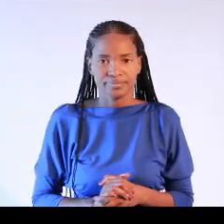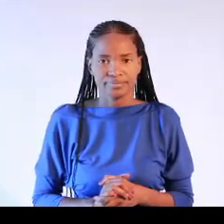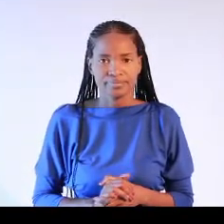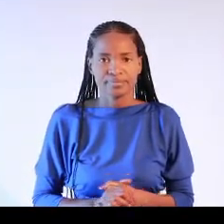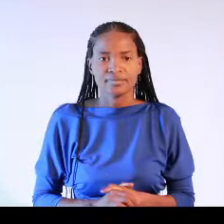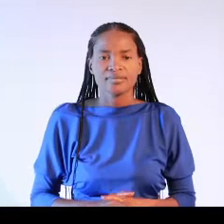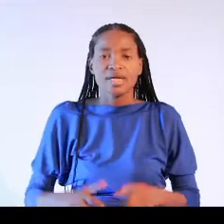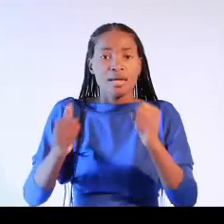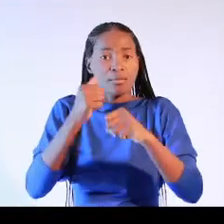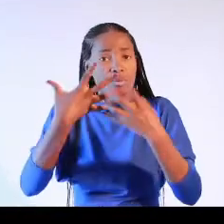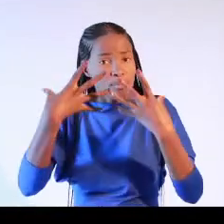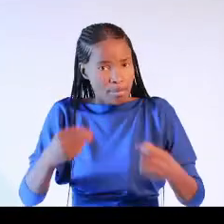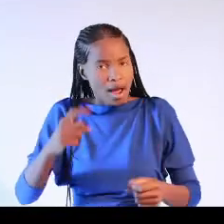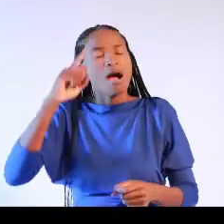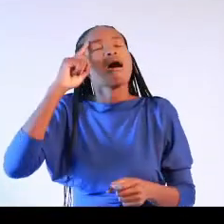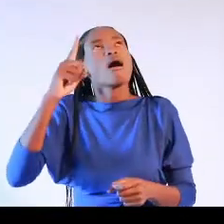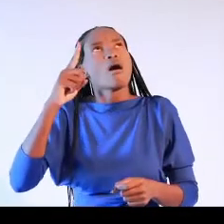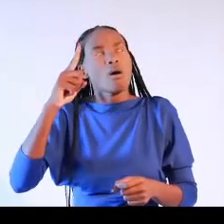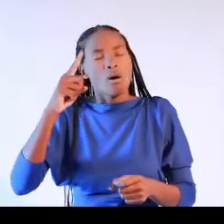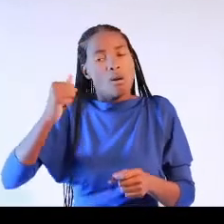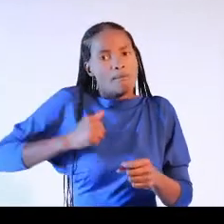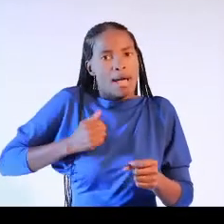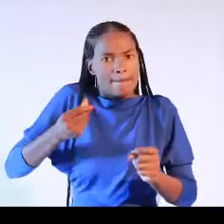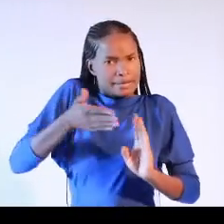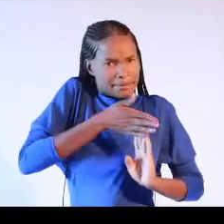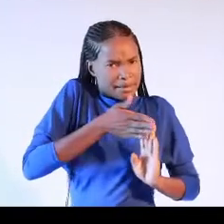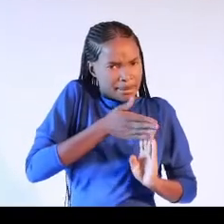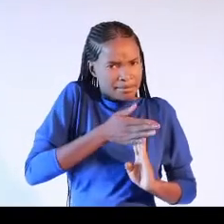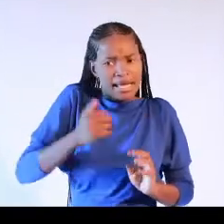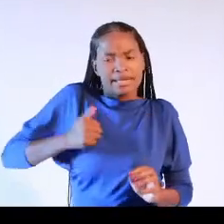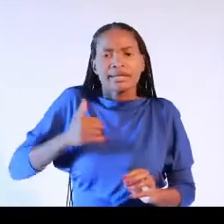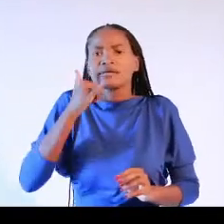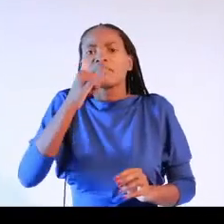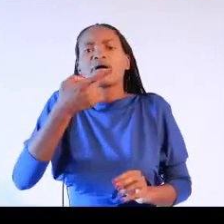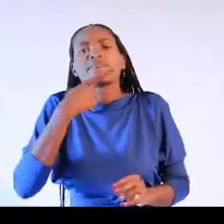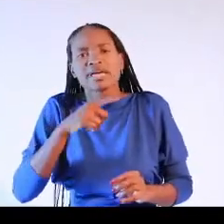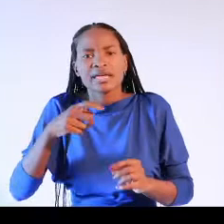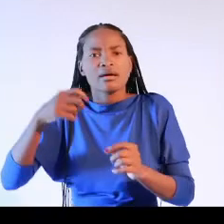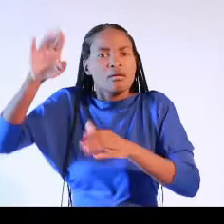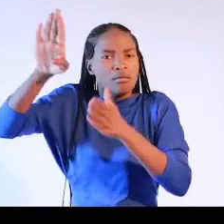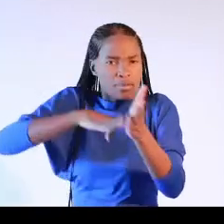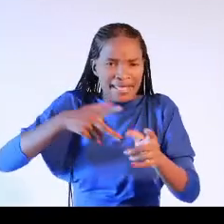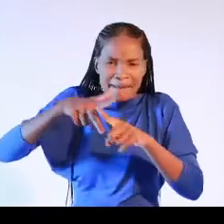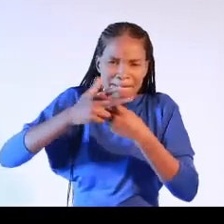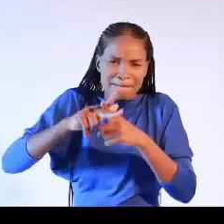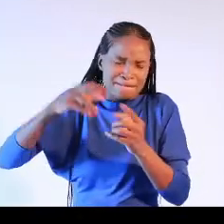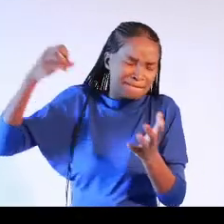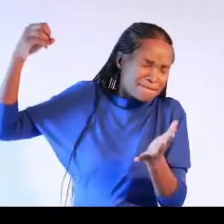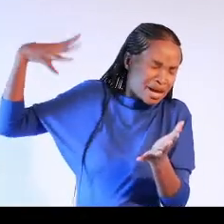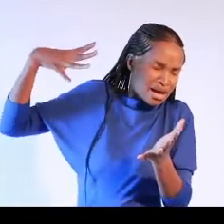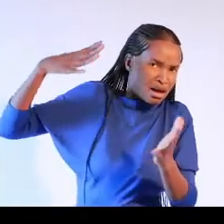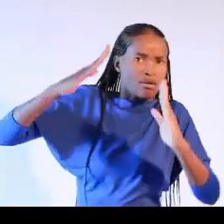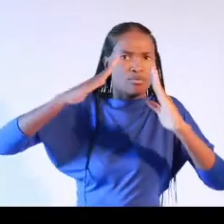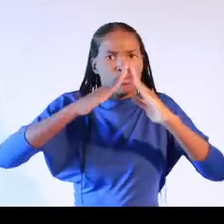With that solution in mind, we saved up some money. Finally, dad contacted the guy and connected the solar panel on our